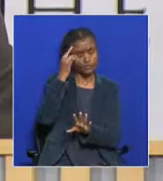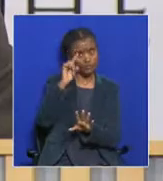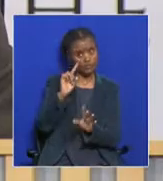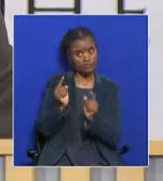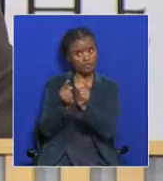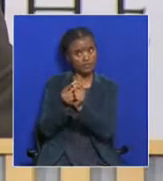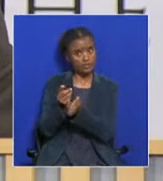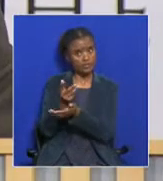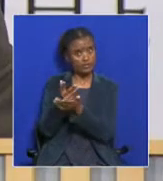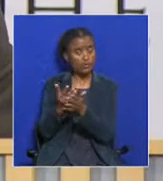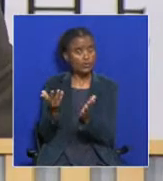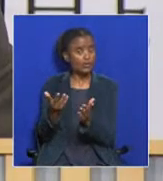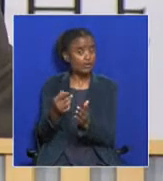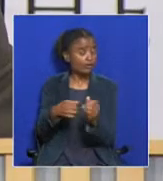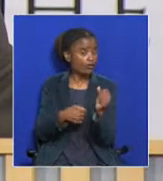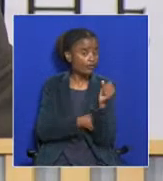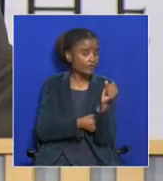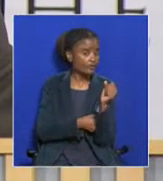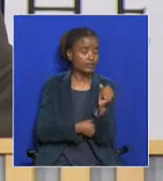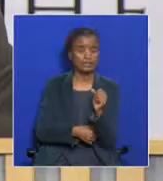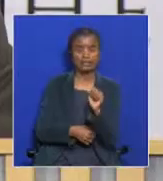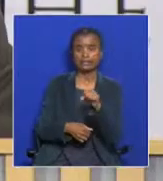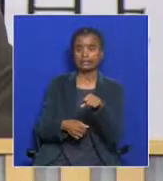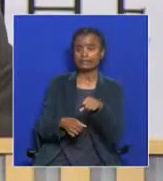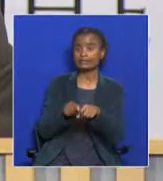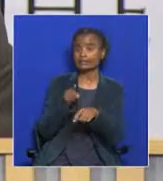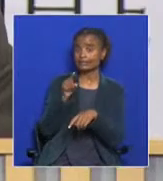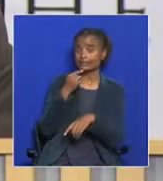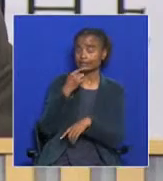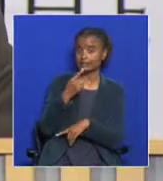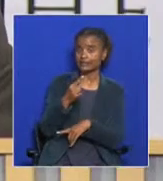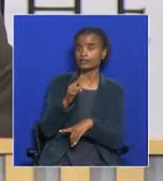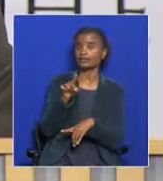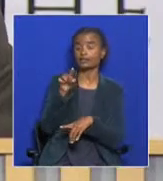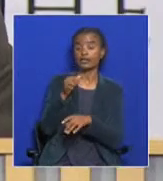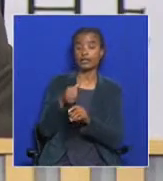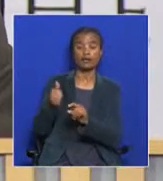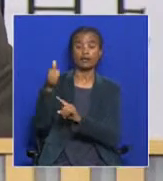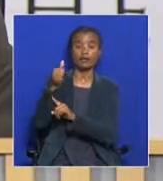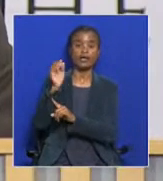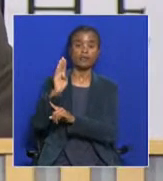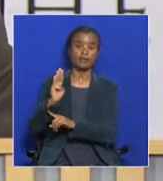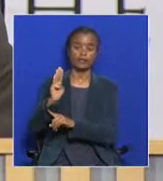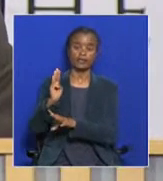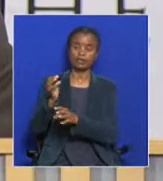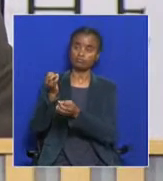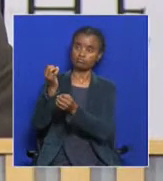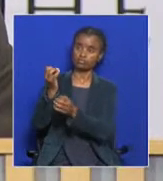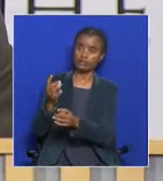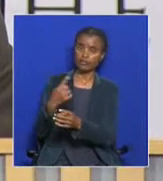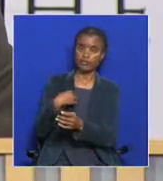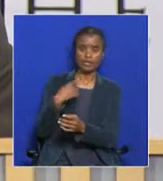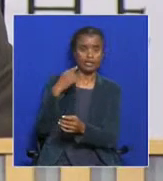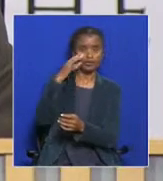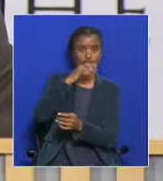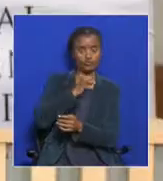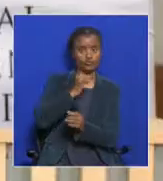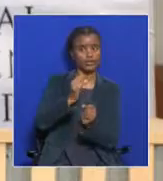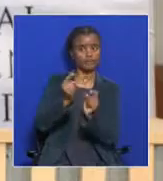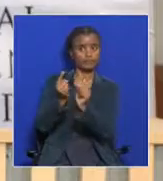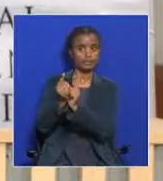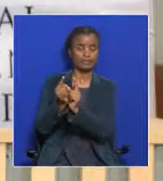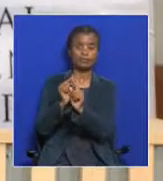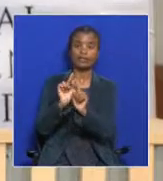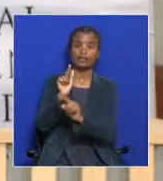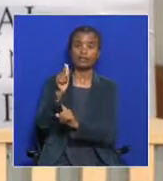said he's going to brief the Brigadier, yes. I understood that to be he was going to meet with him. I subsequently heard that it was a telephone call. So at the time